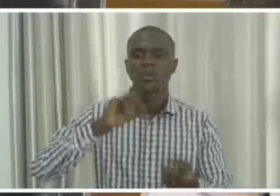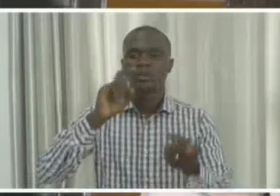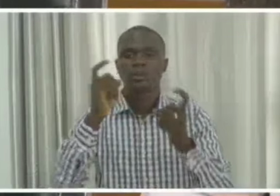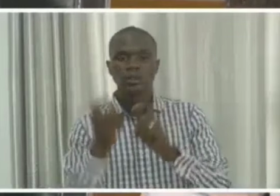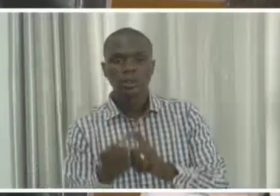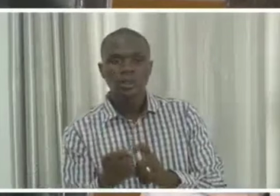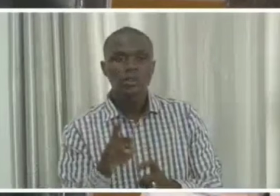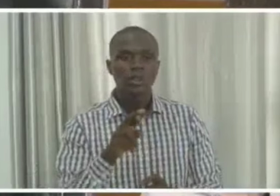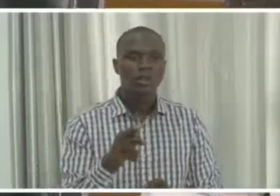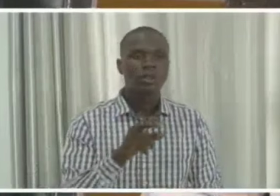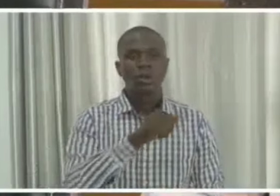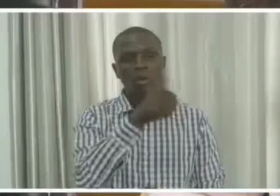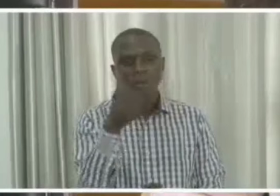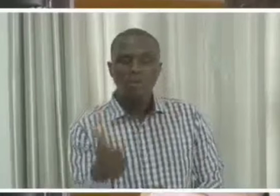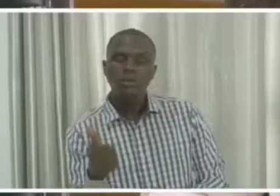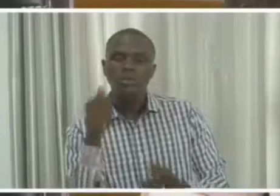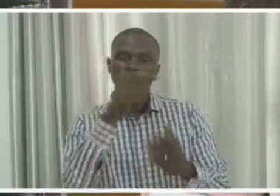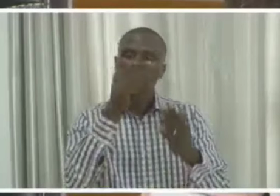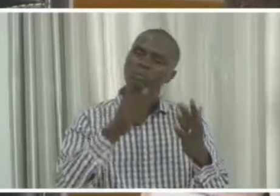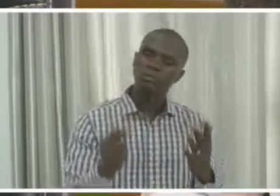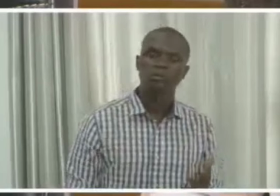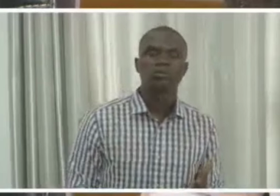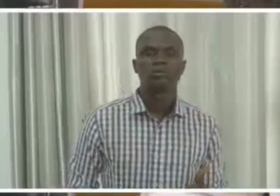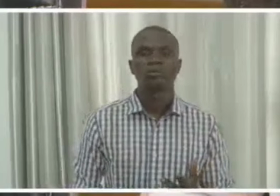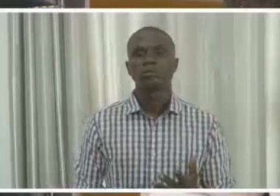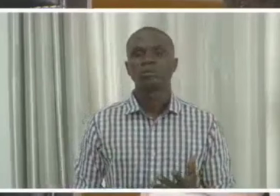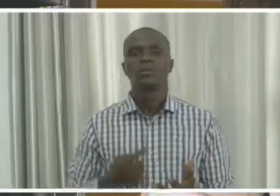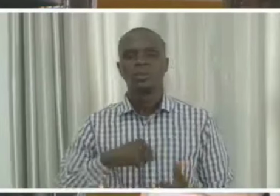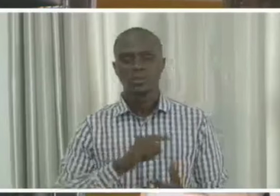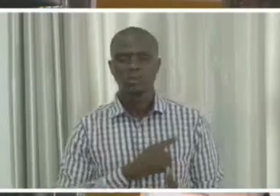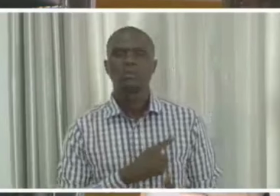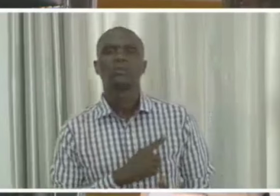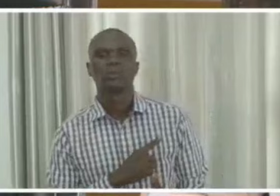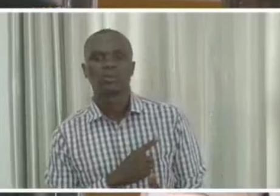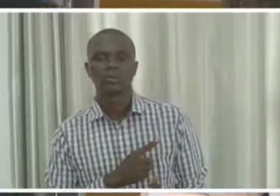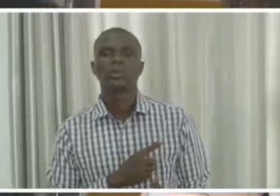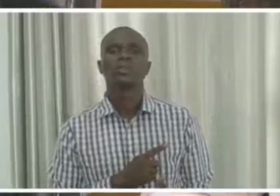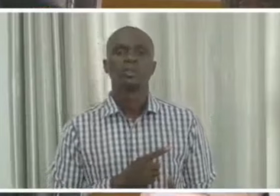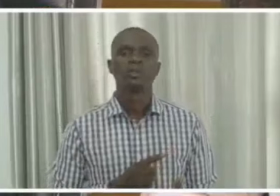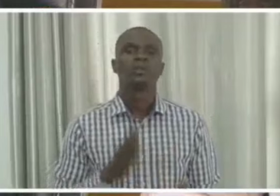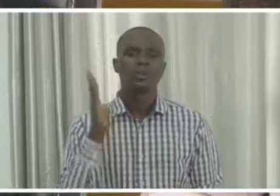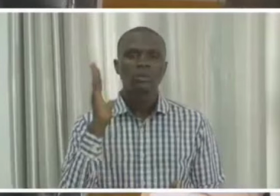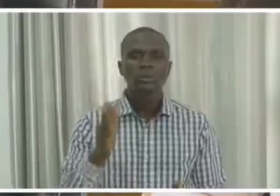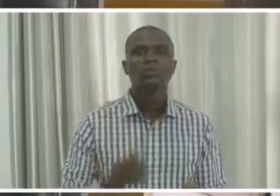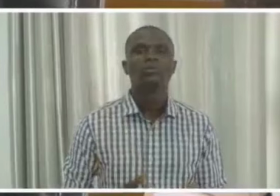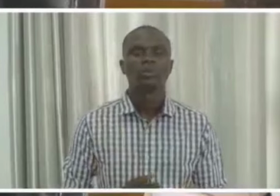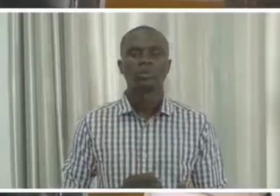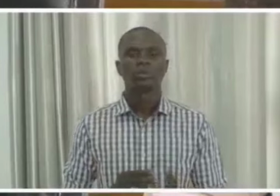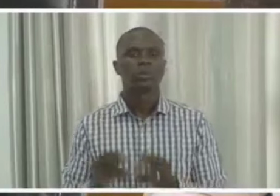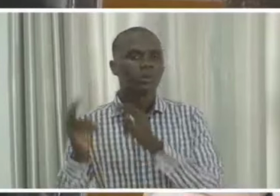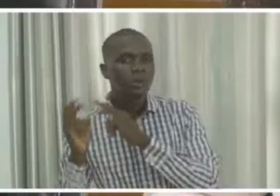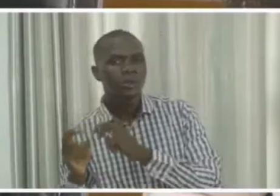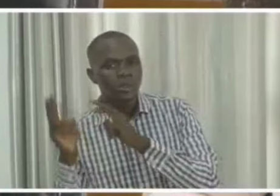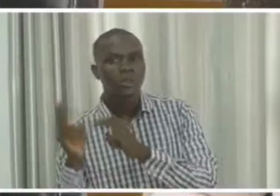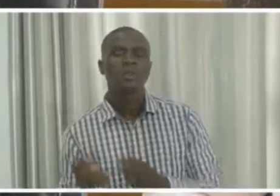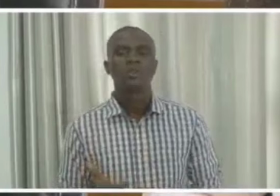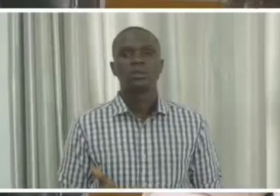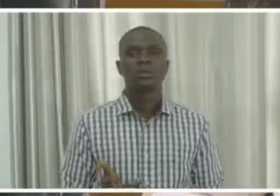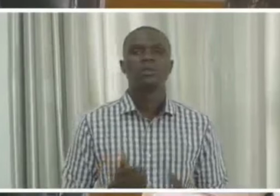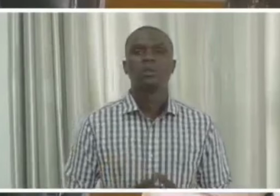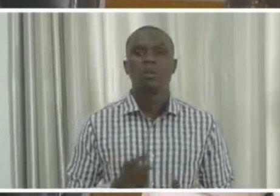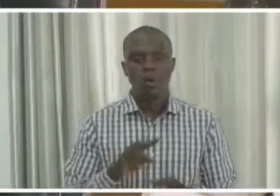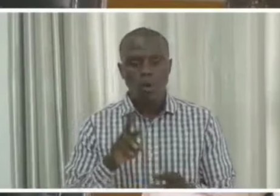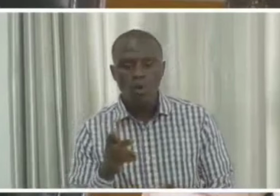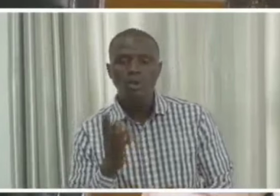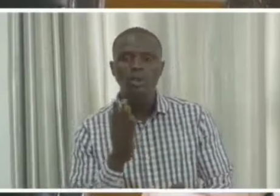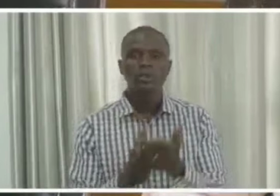from. Or some side events then they where we will go from Salone. They participate. All